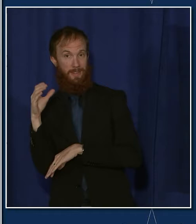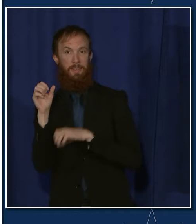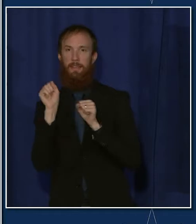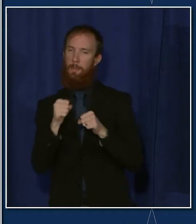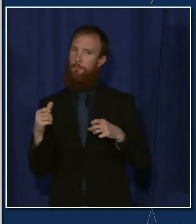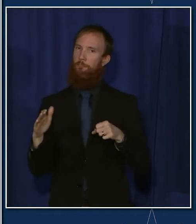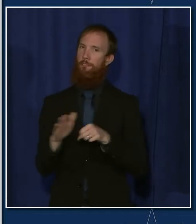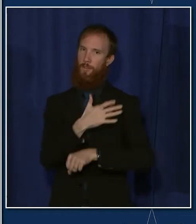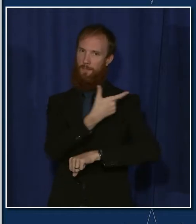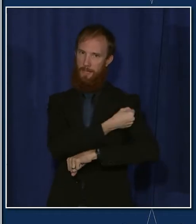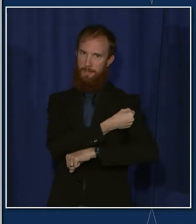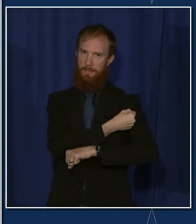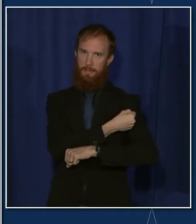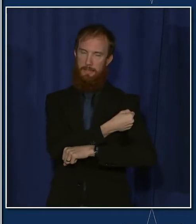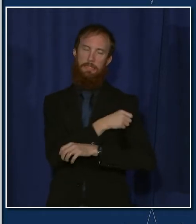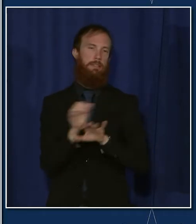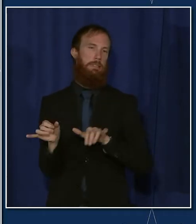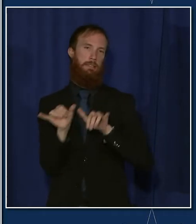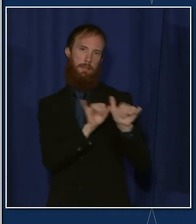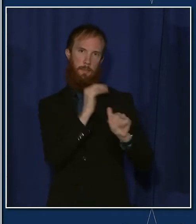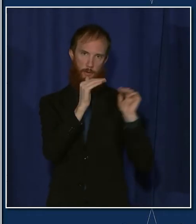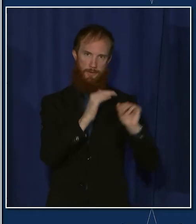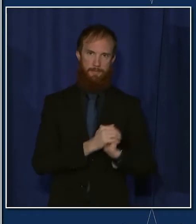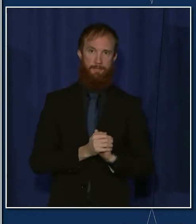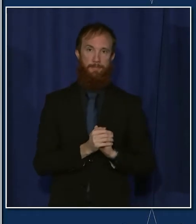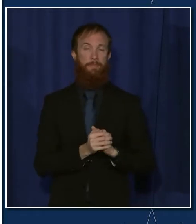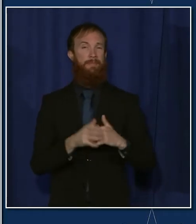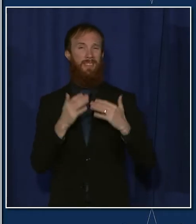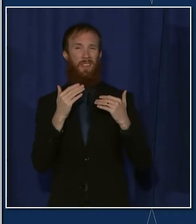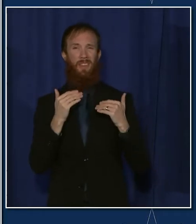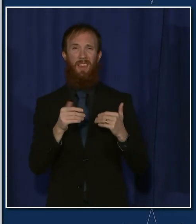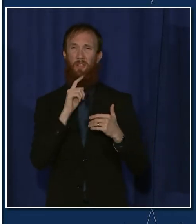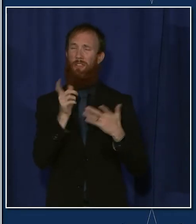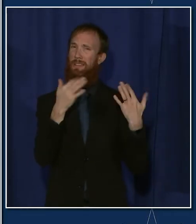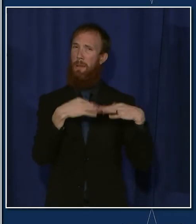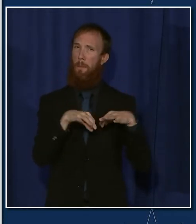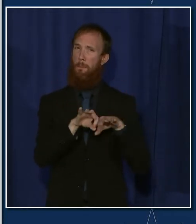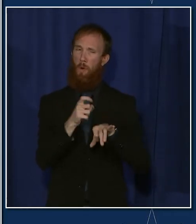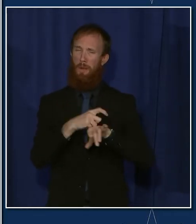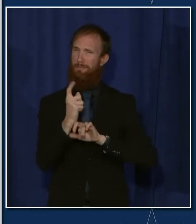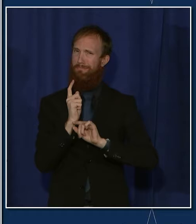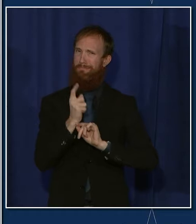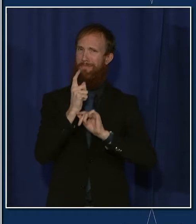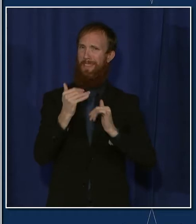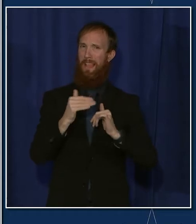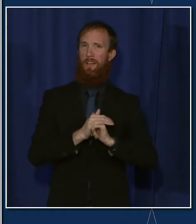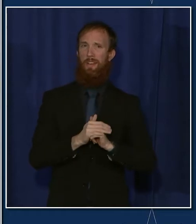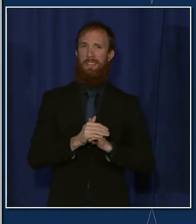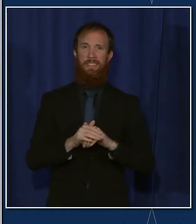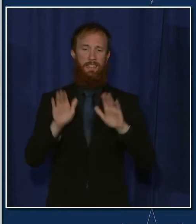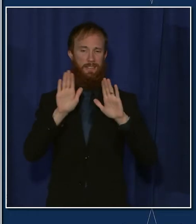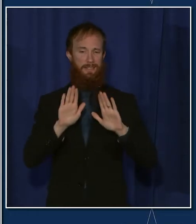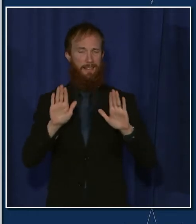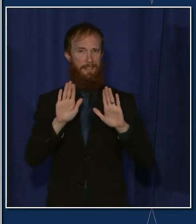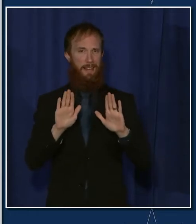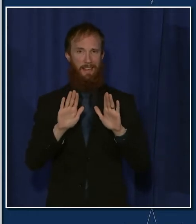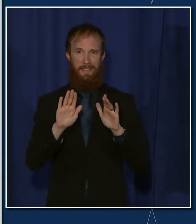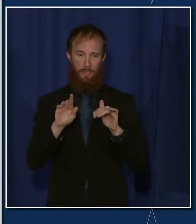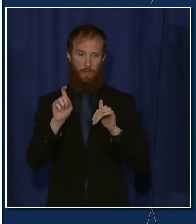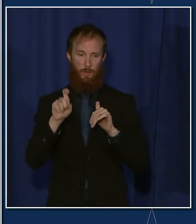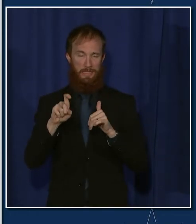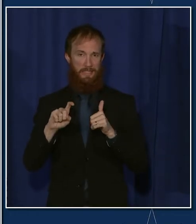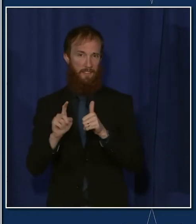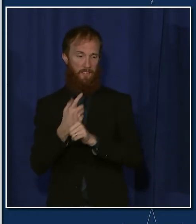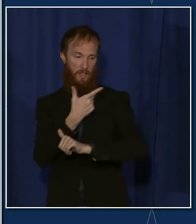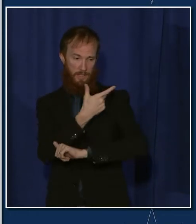too. So now really is that moment. Sunday would be the first dose for Pfizer to be